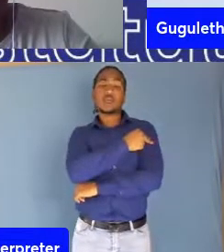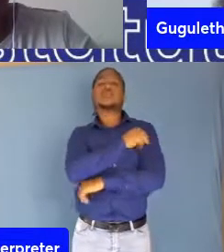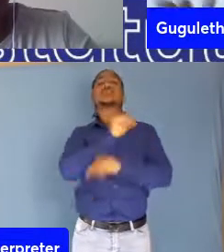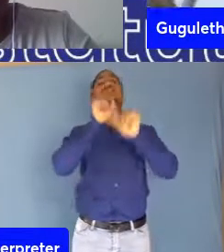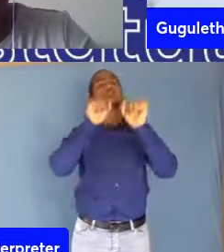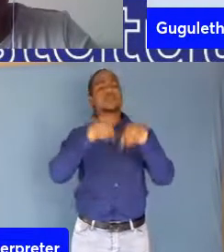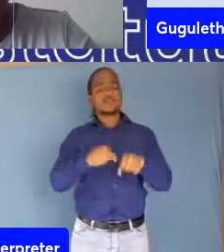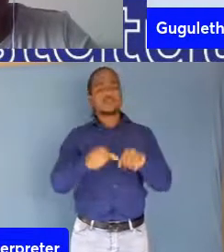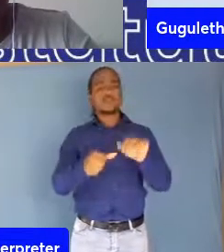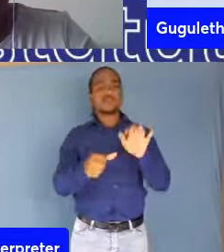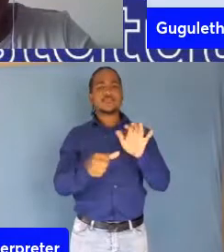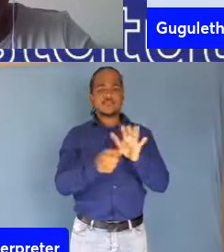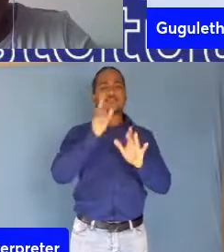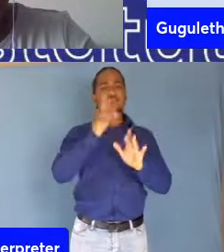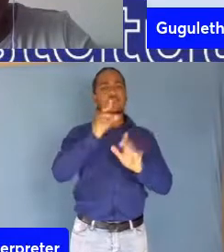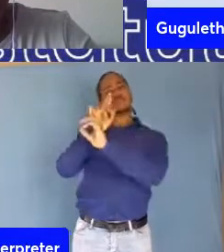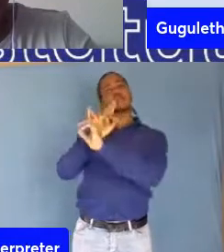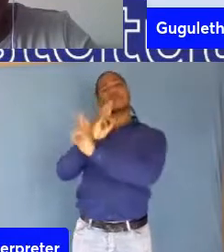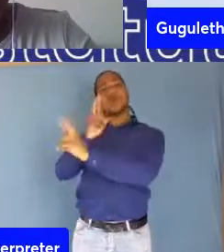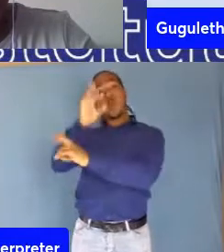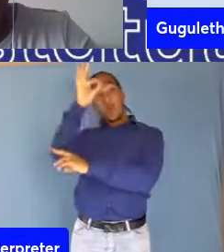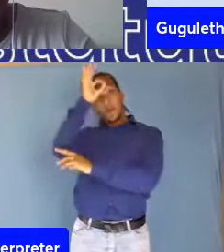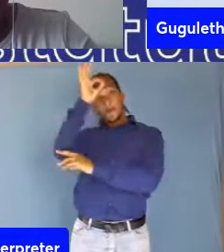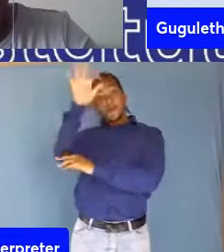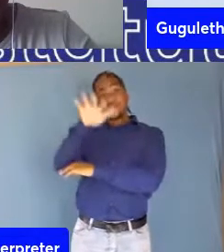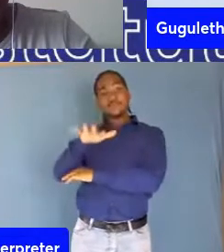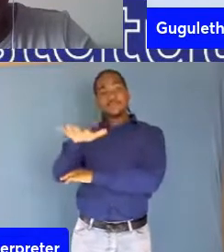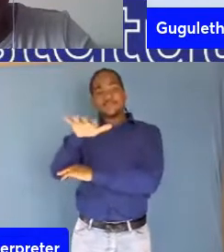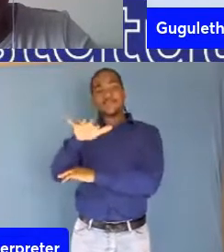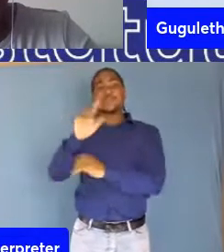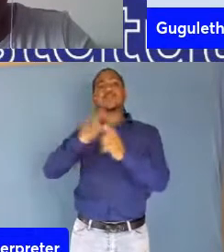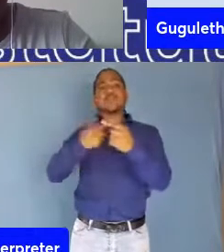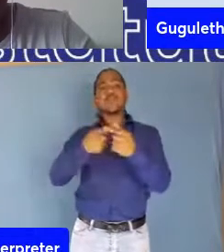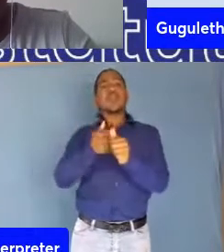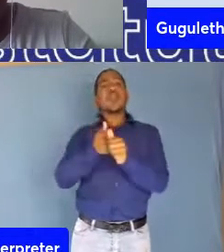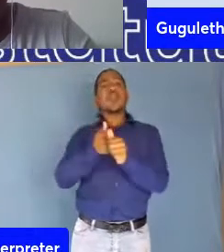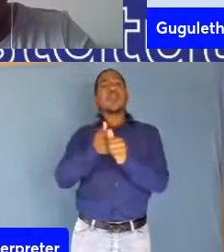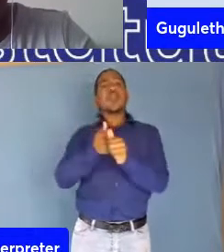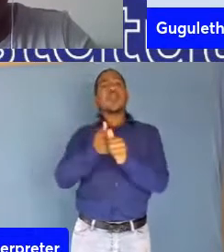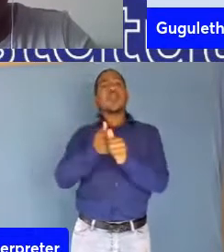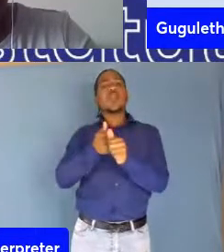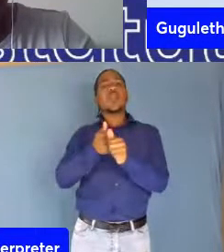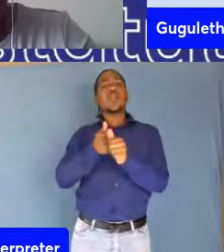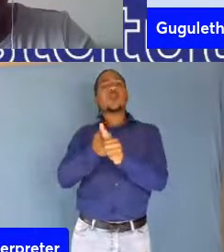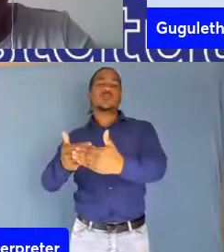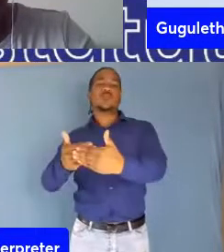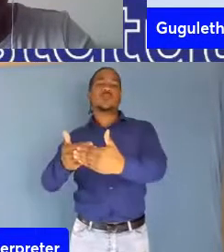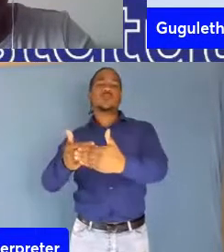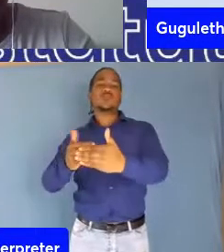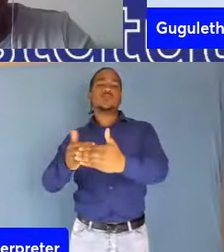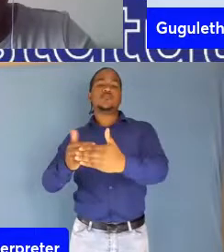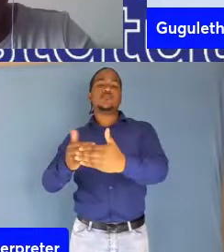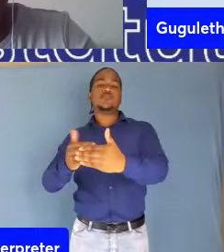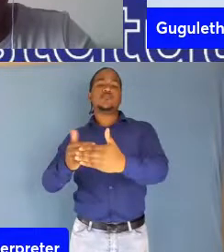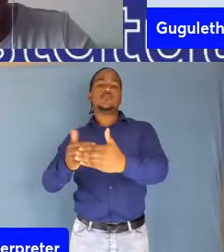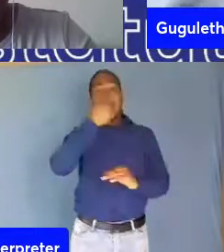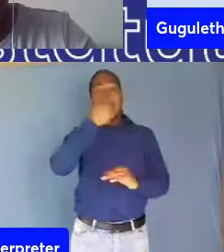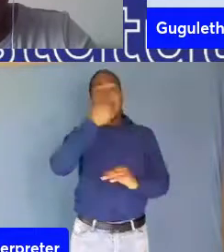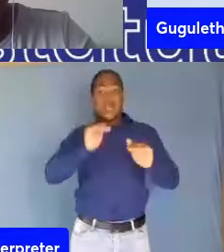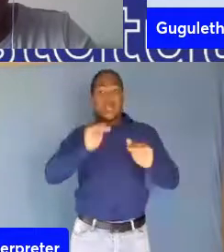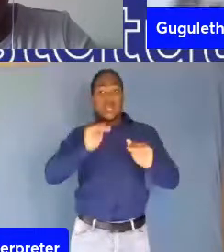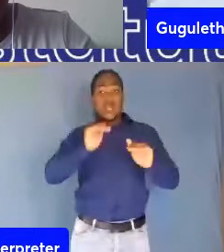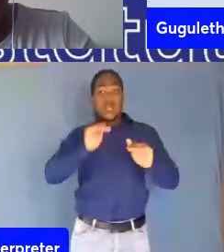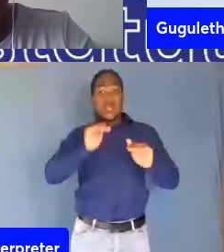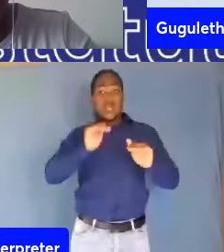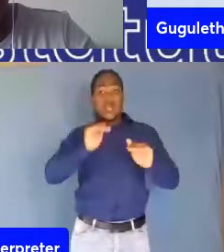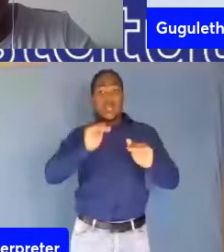and then follow proper procedures. But I do think even in the moment, it would be important to ensure that you